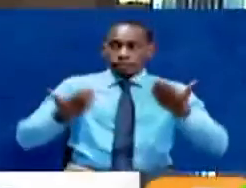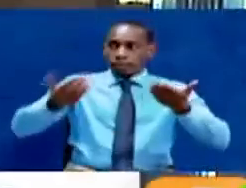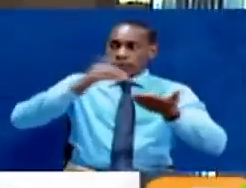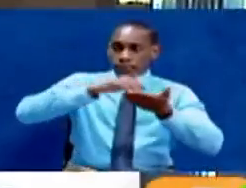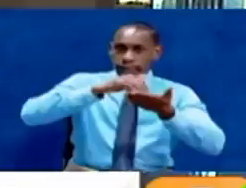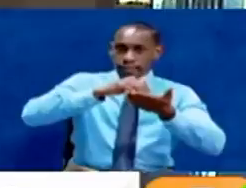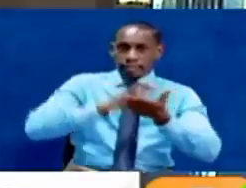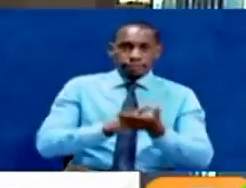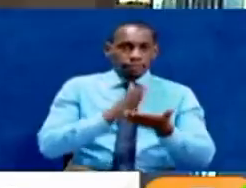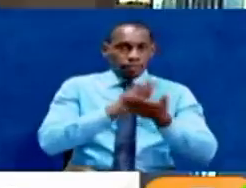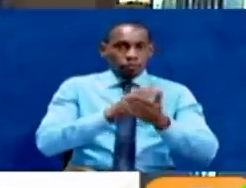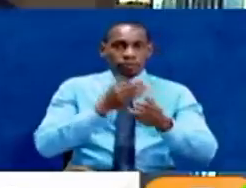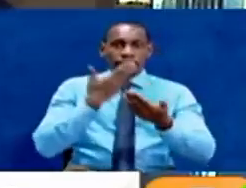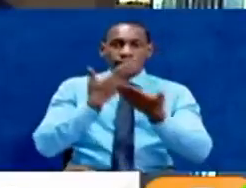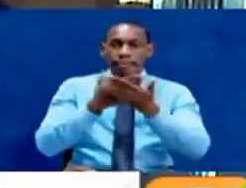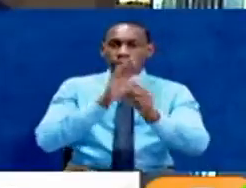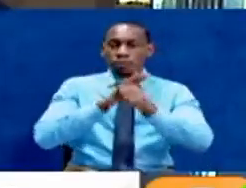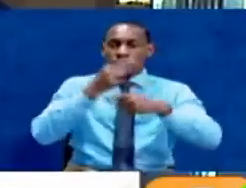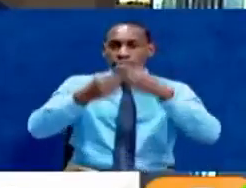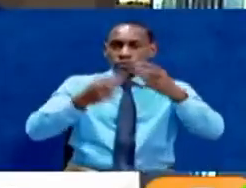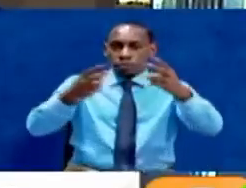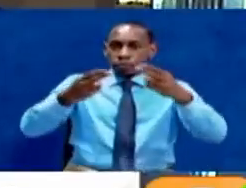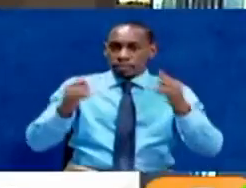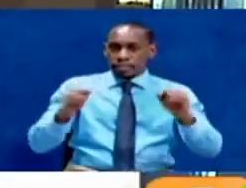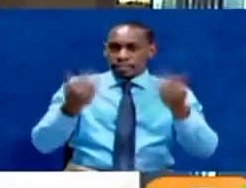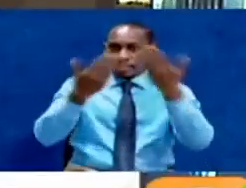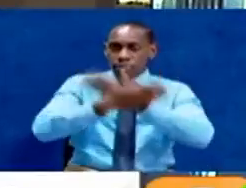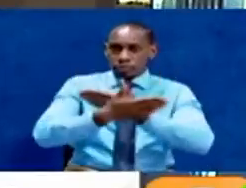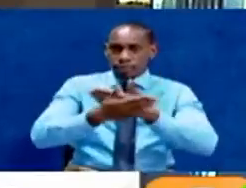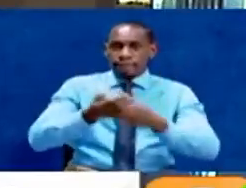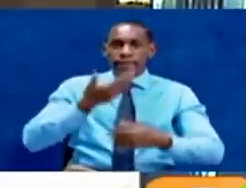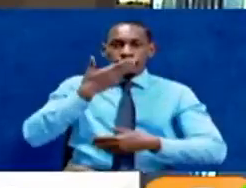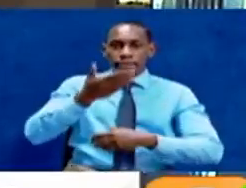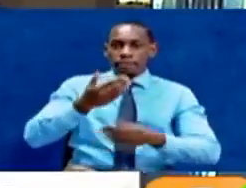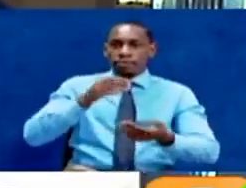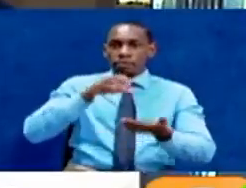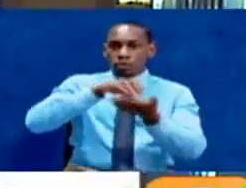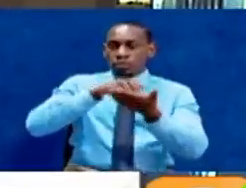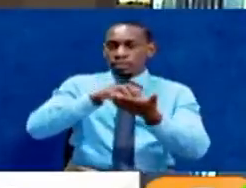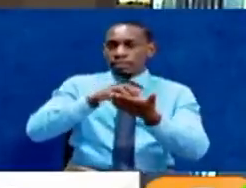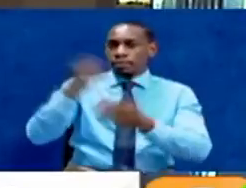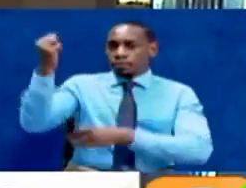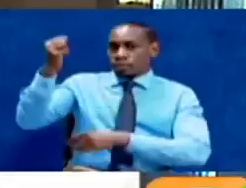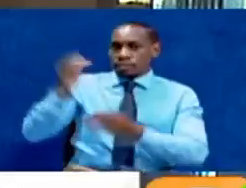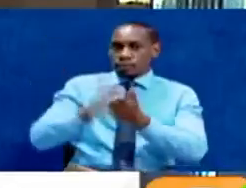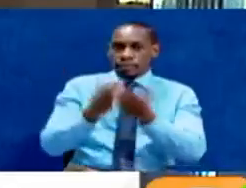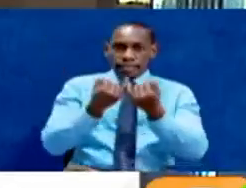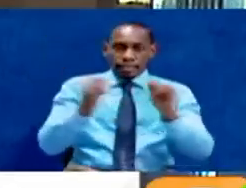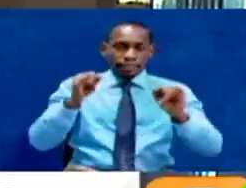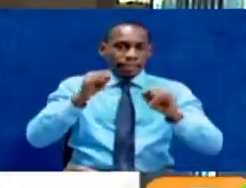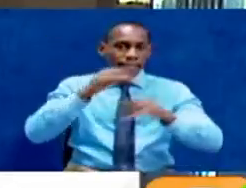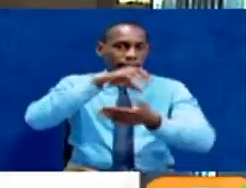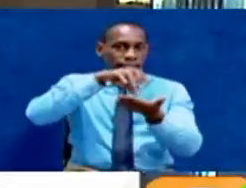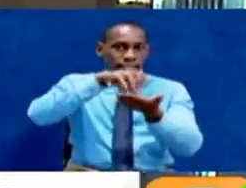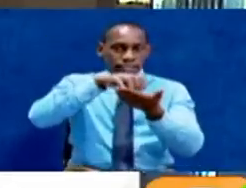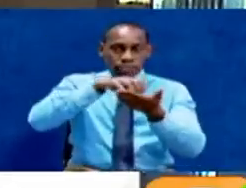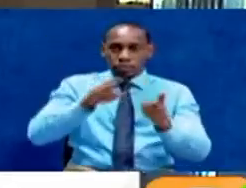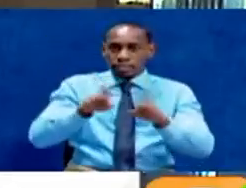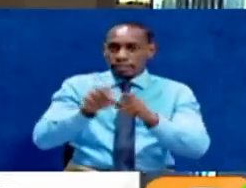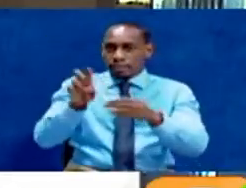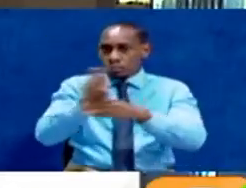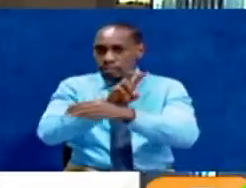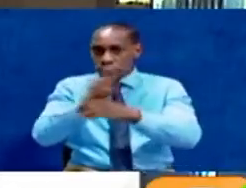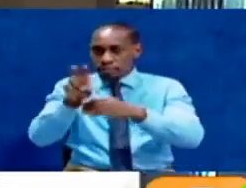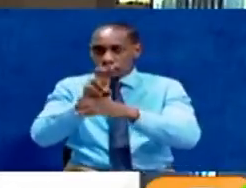Welcome back. Of course, many thanks for staying with Newsnight. We're getting a lot of feedback regarding state of politics, state of independent institutions, oversight as